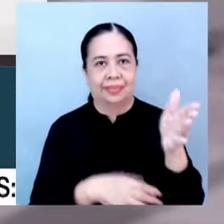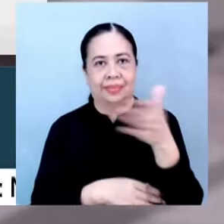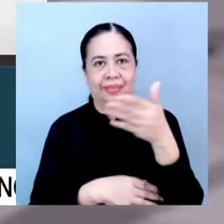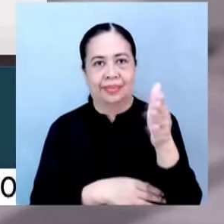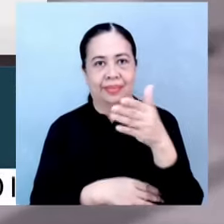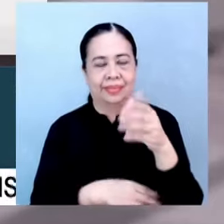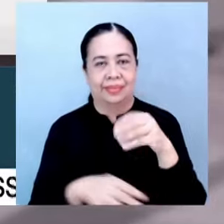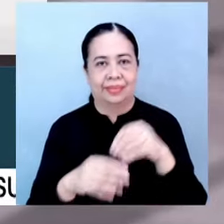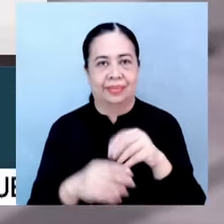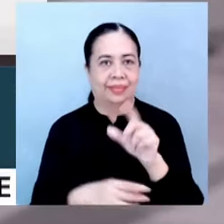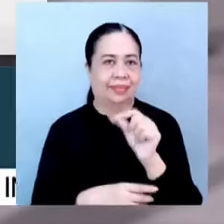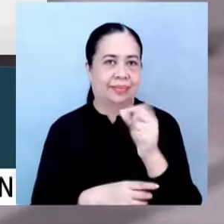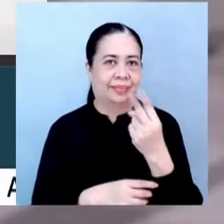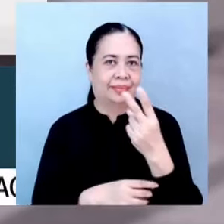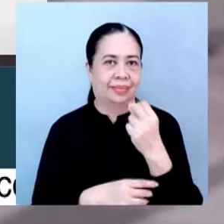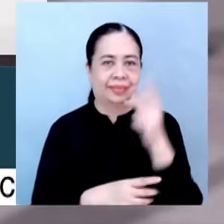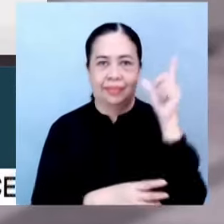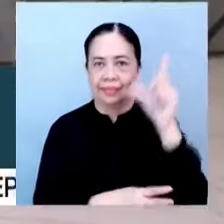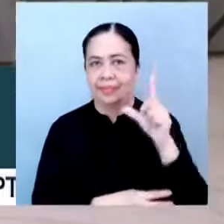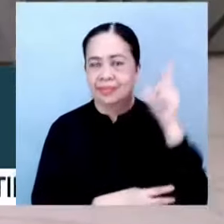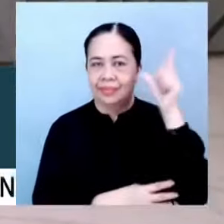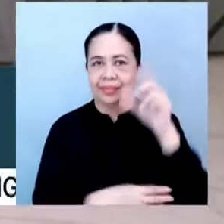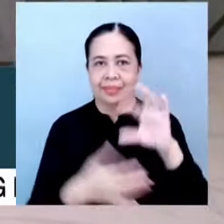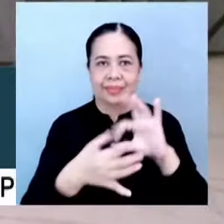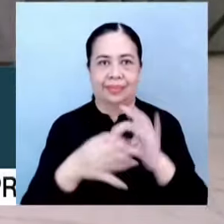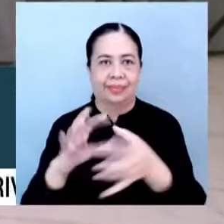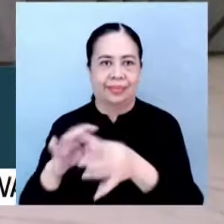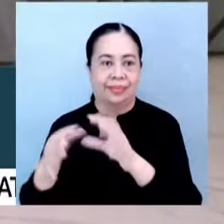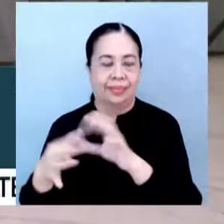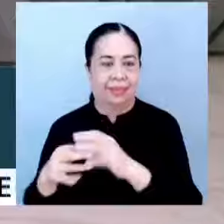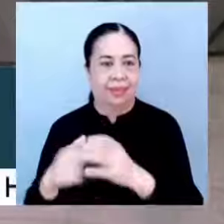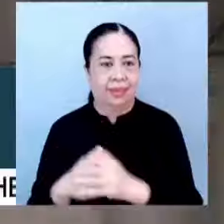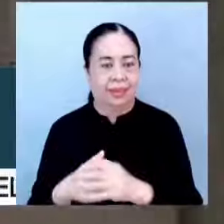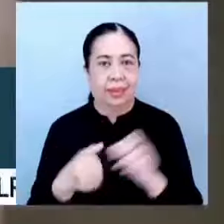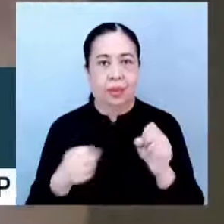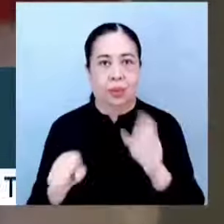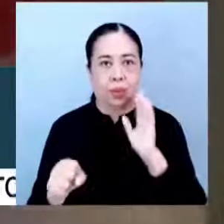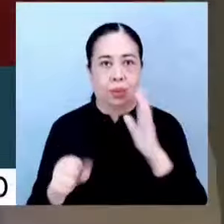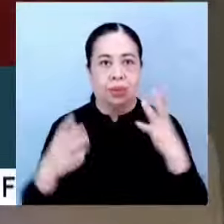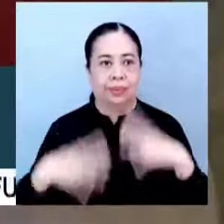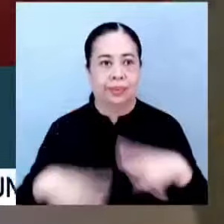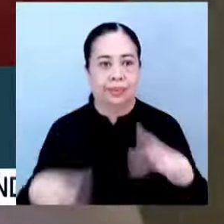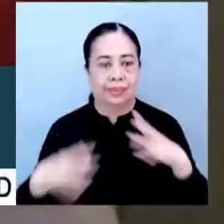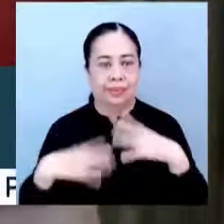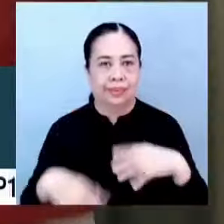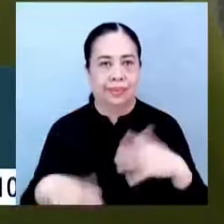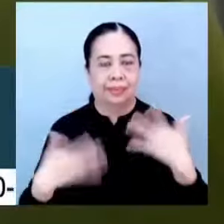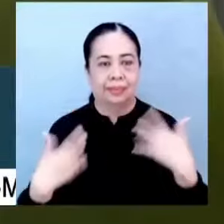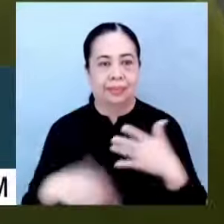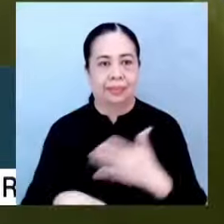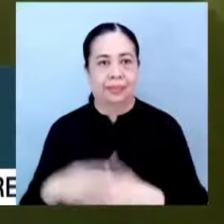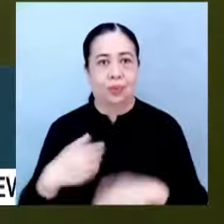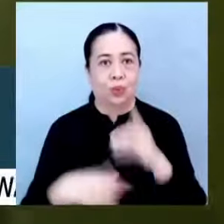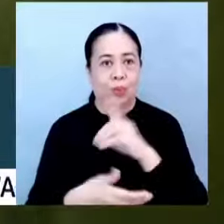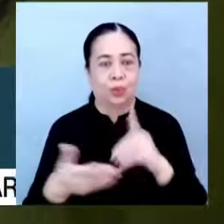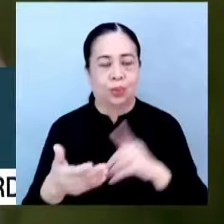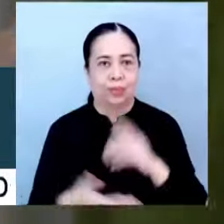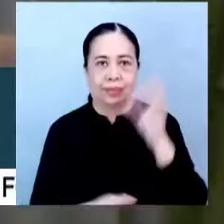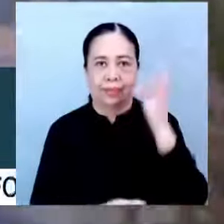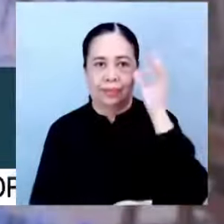the 2012 London Olympics. Meanwhile, the athletes will wear the Sinag Barong designed by Francis